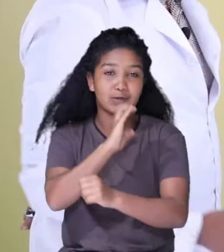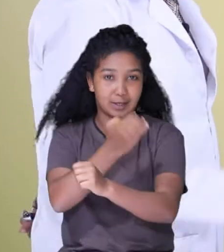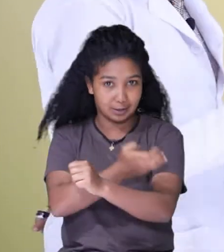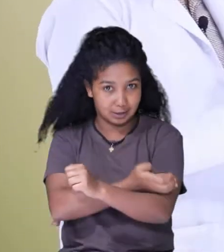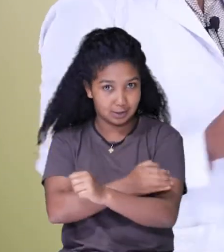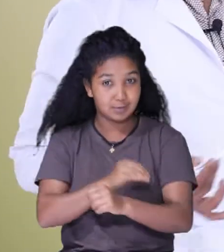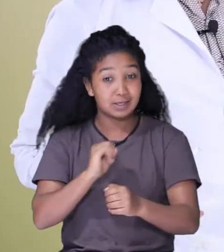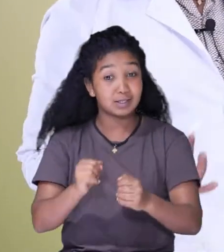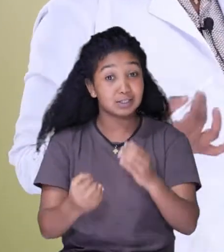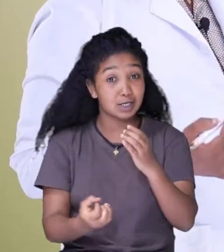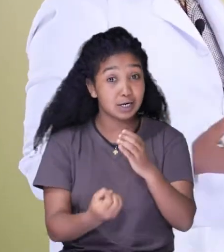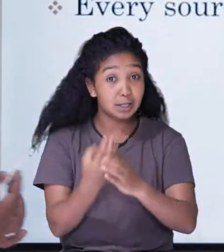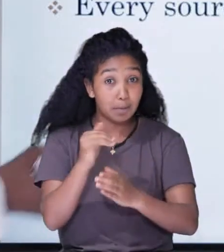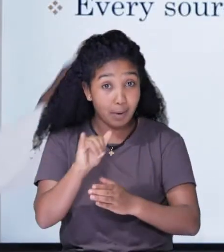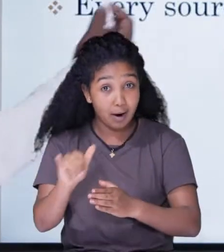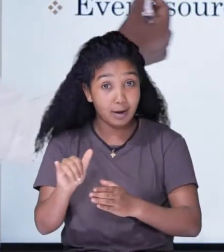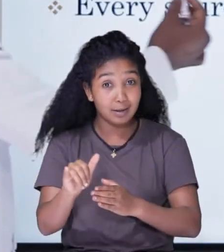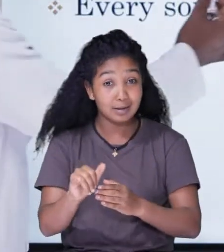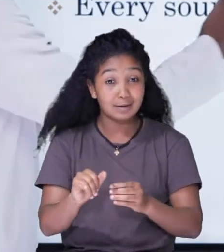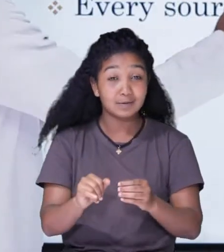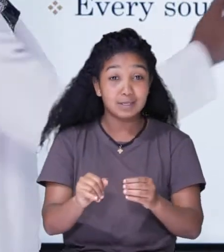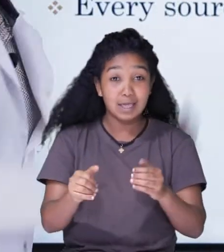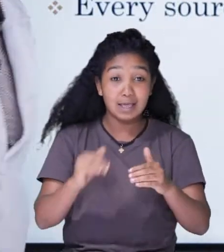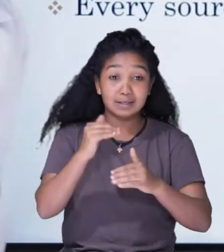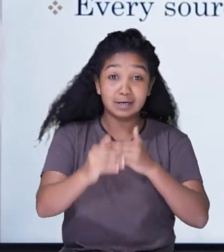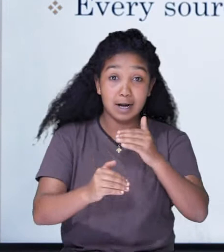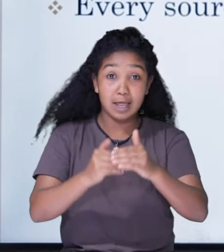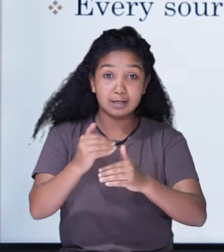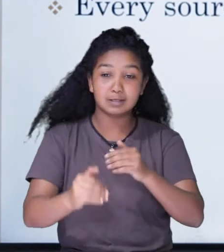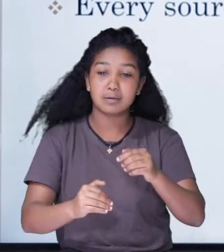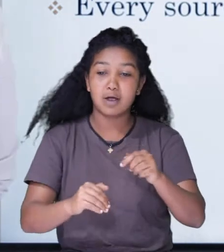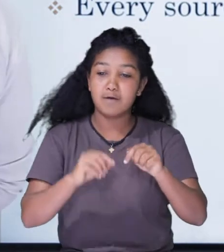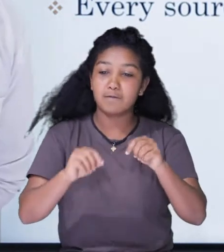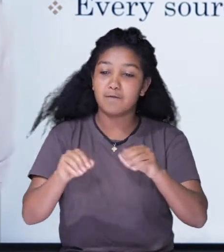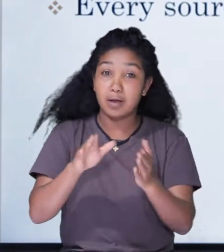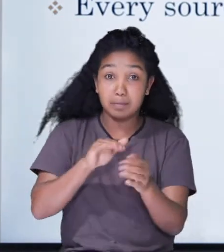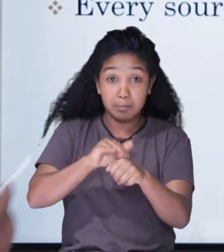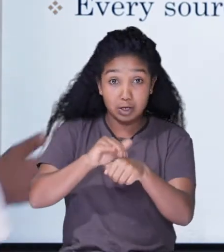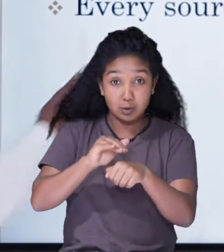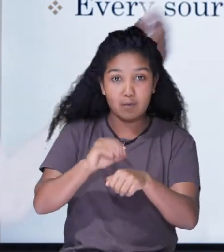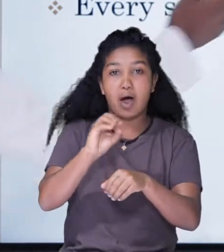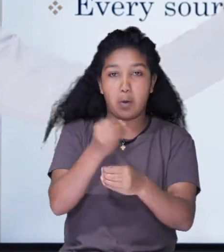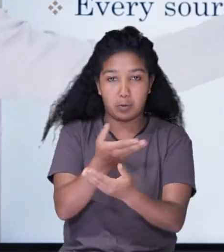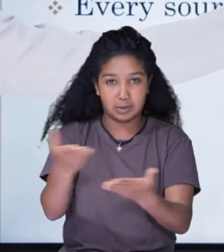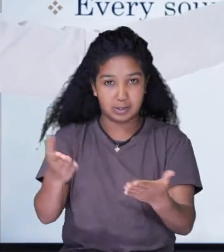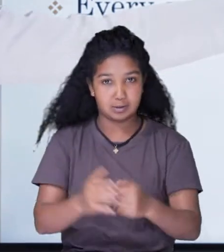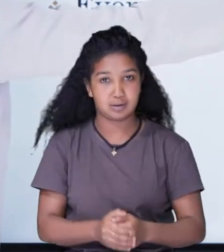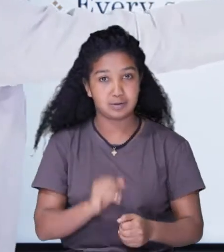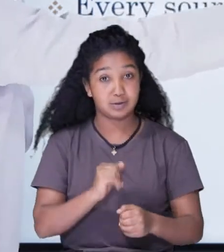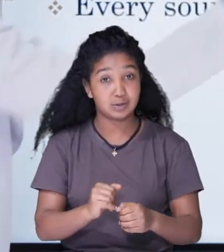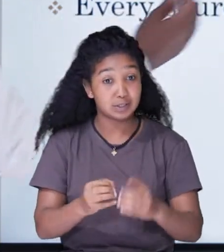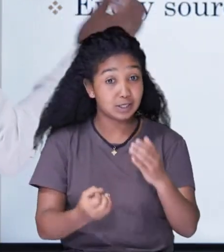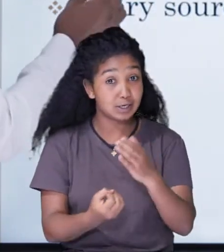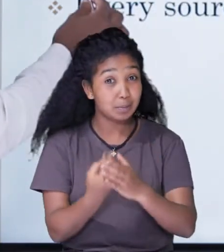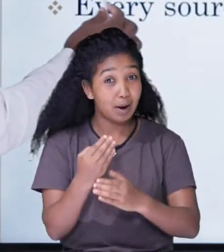energy. It is generated by a serious vibration of an object. It is